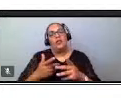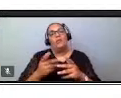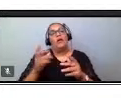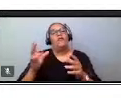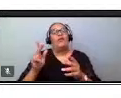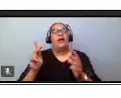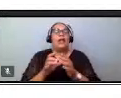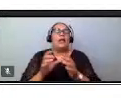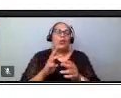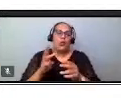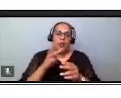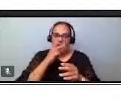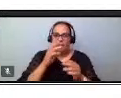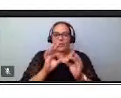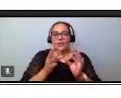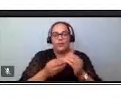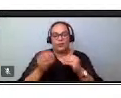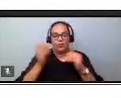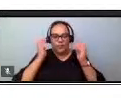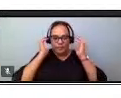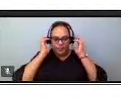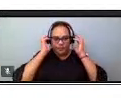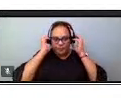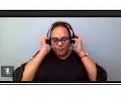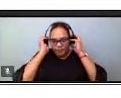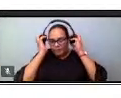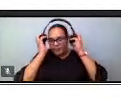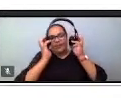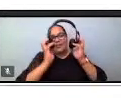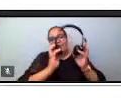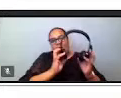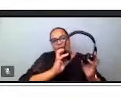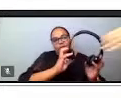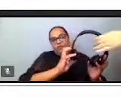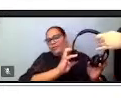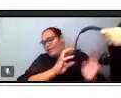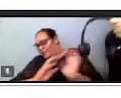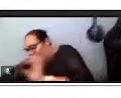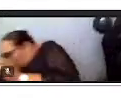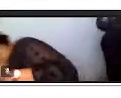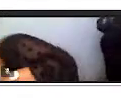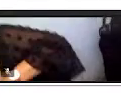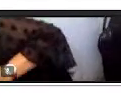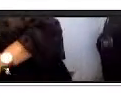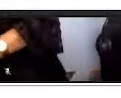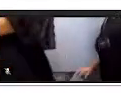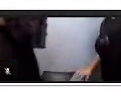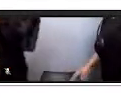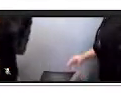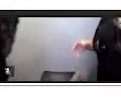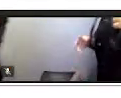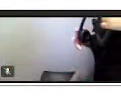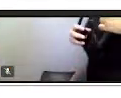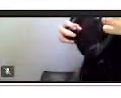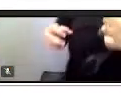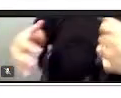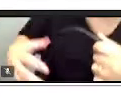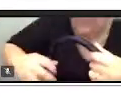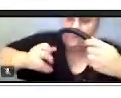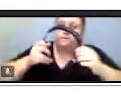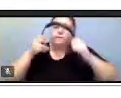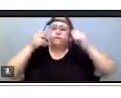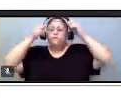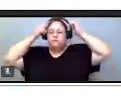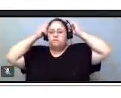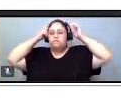William um so it's also a good thing as well that we are working together this is p and ker containers as I mentioned